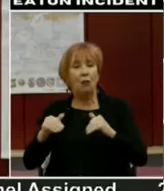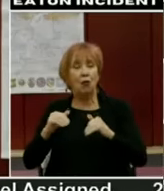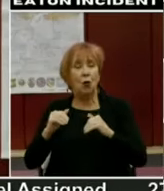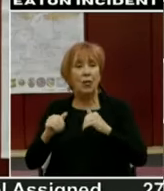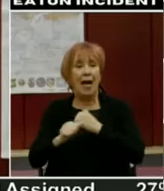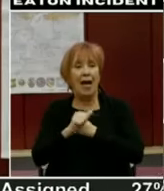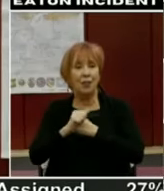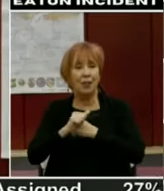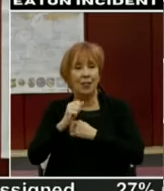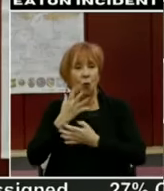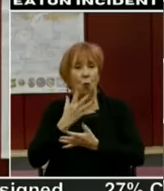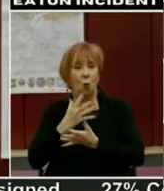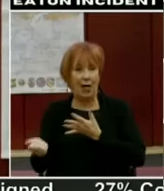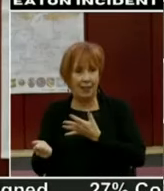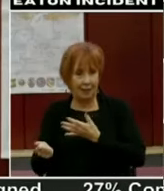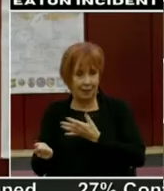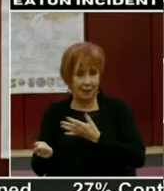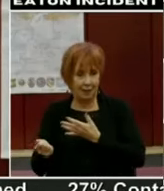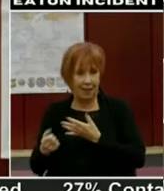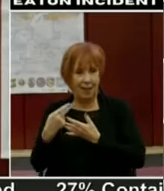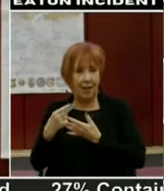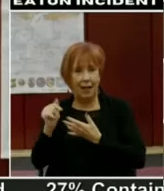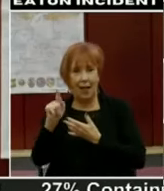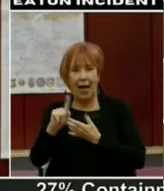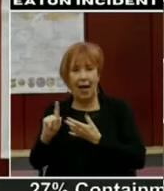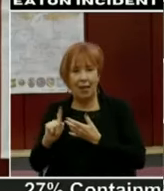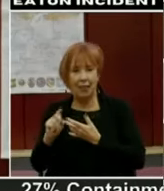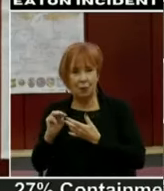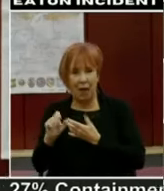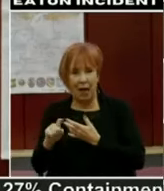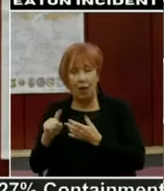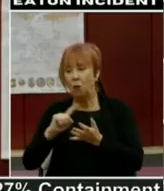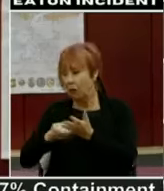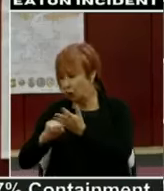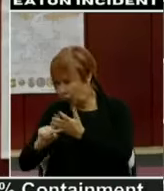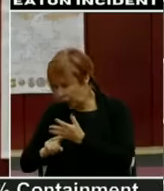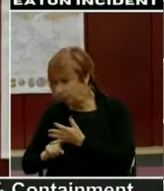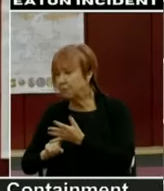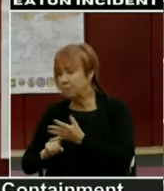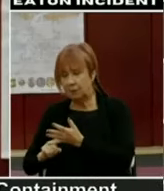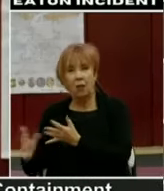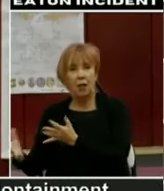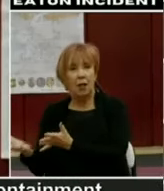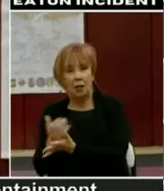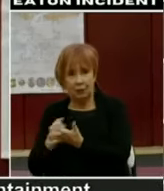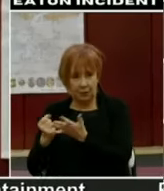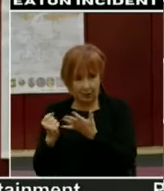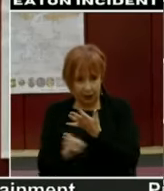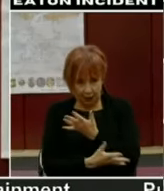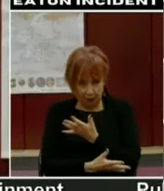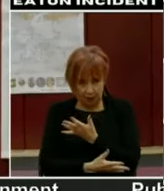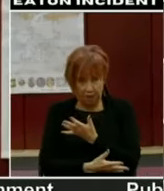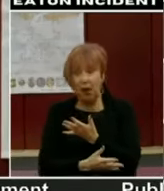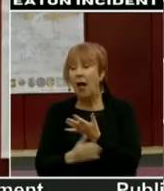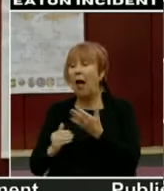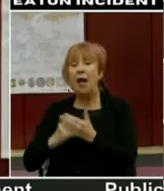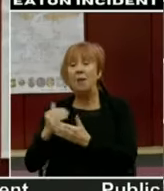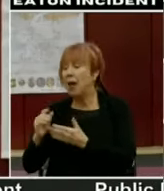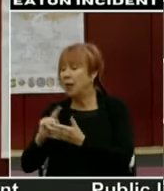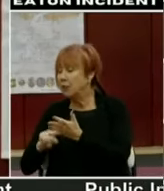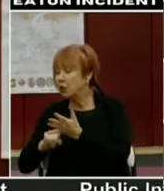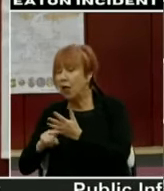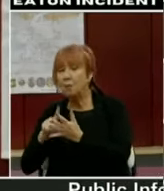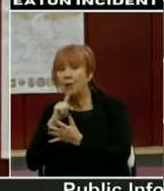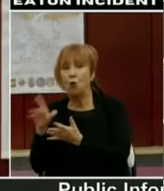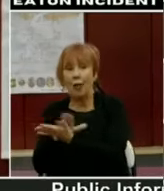conjunction with County Hazmat and County Health. We will certify the lots that they're ready to be cleared, and then we will be working with each of you to enter